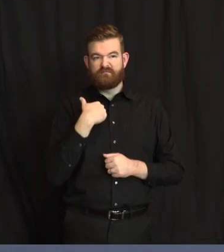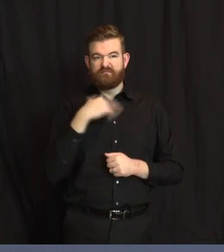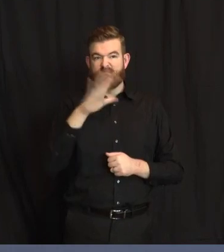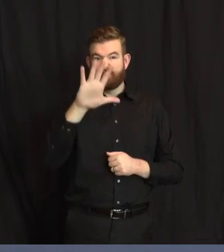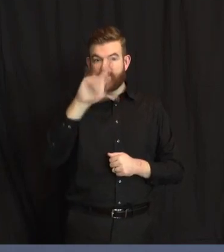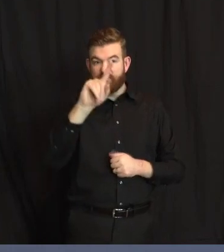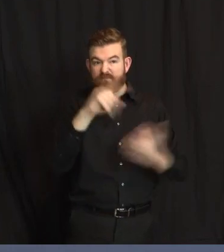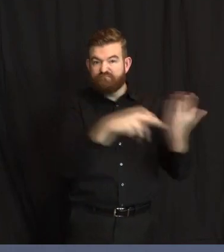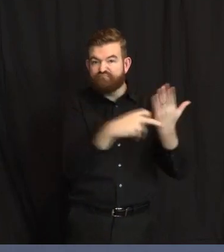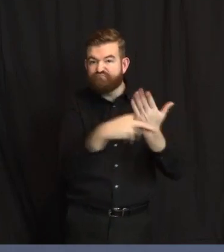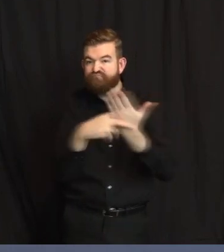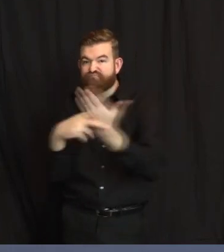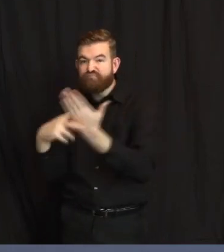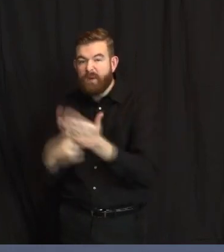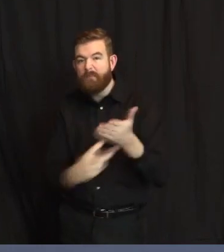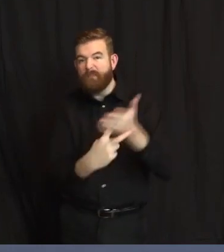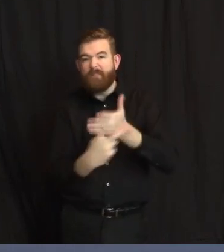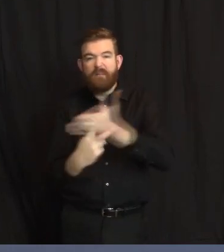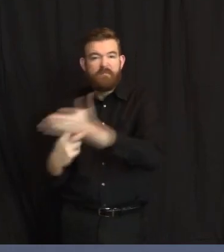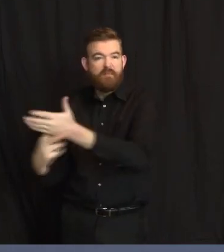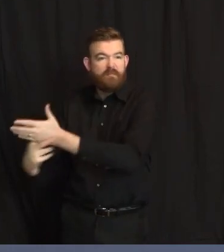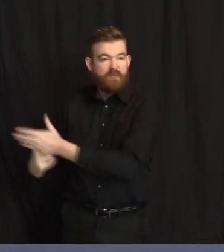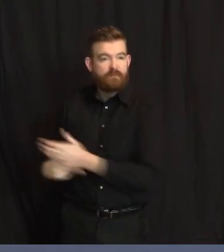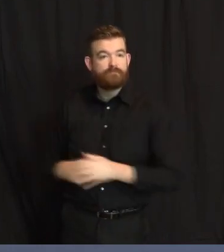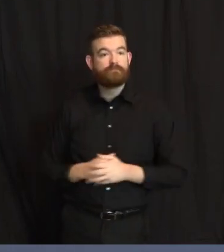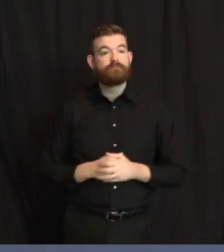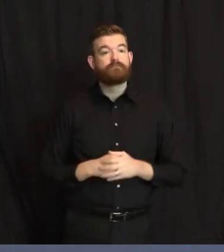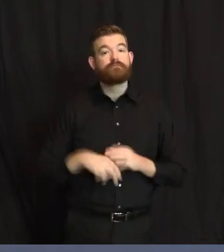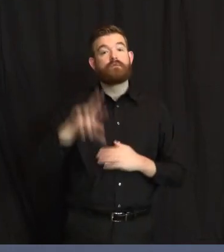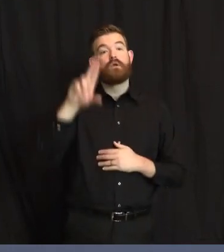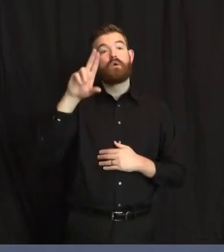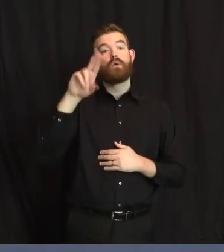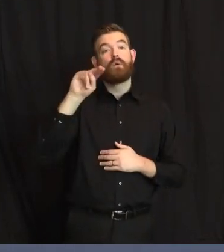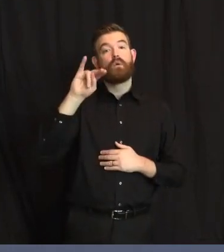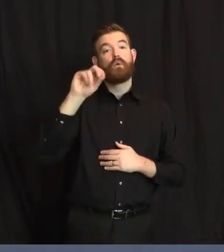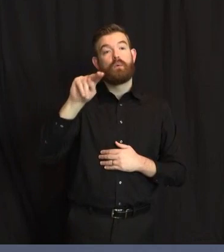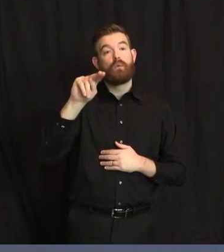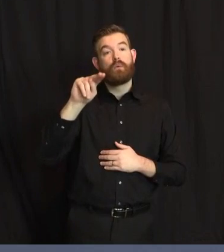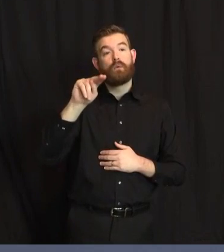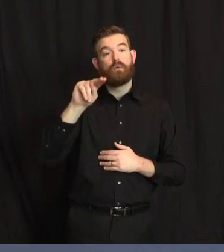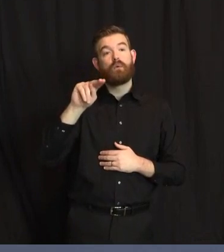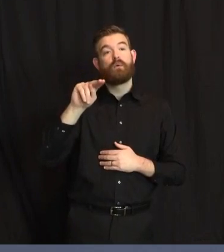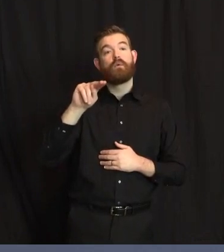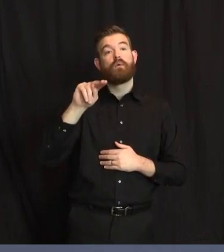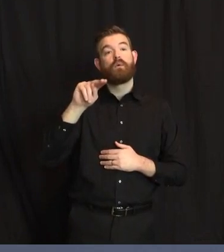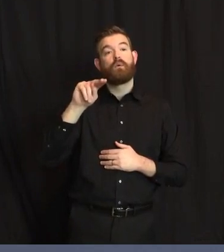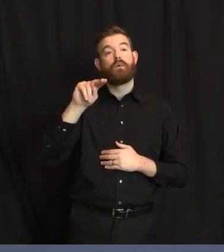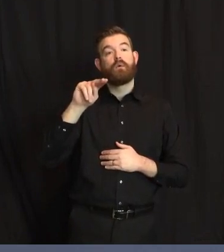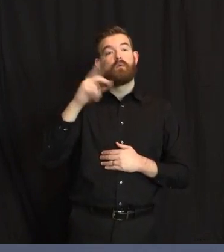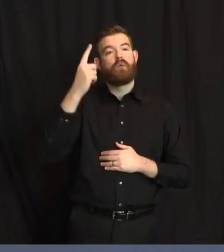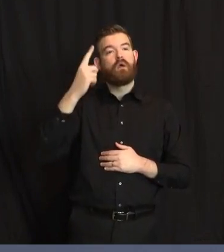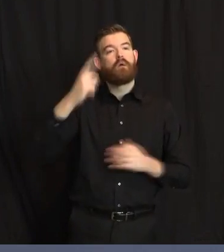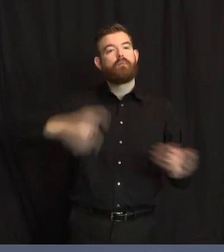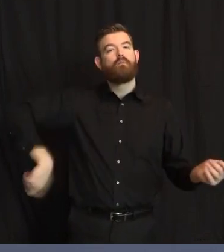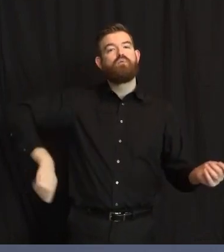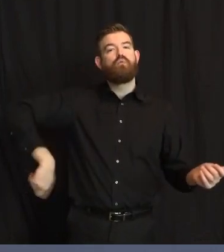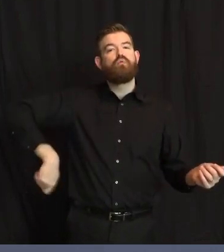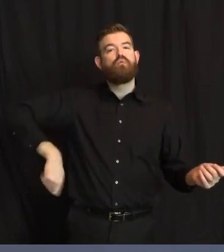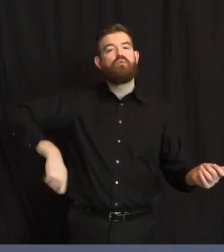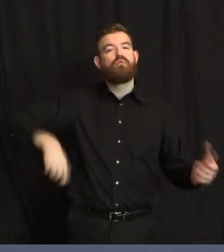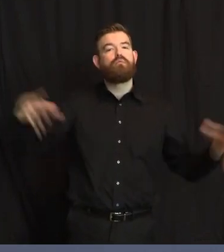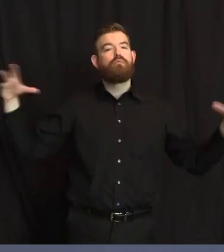in police responding and finding an open billiards hall and charging 3 subjects within that